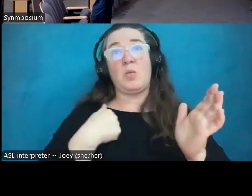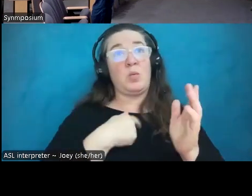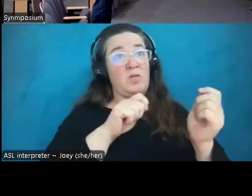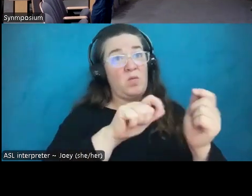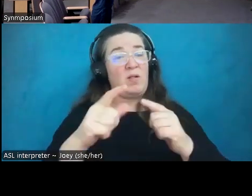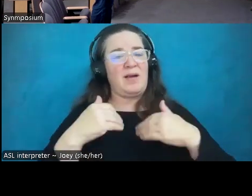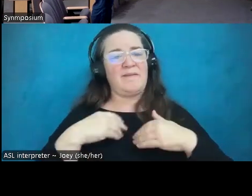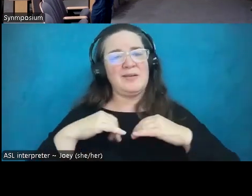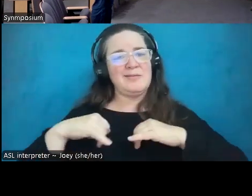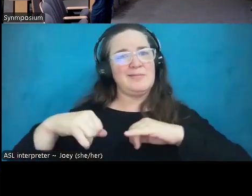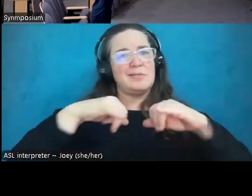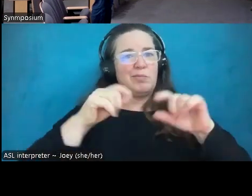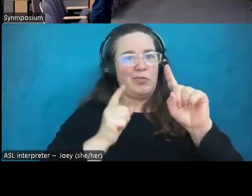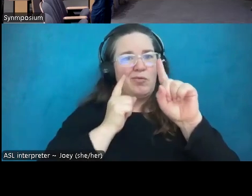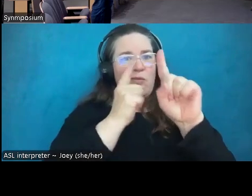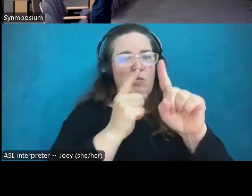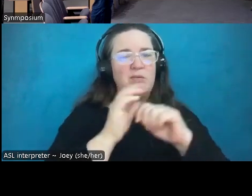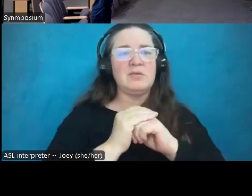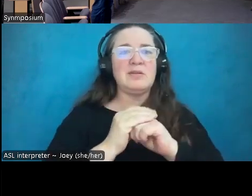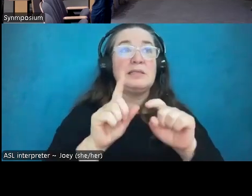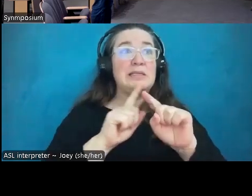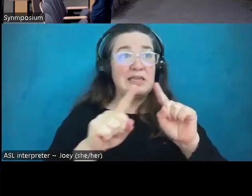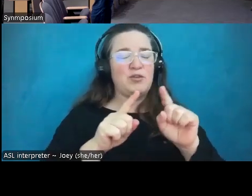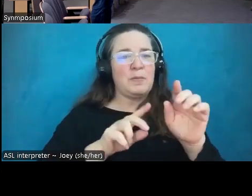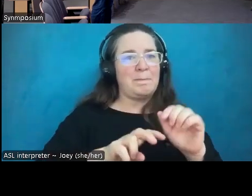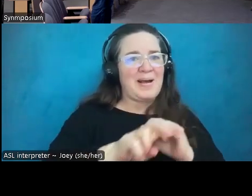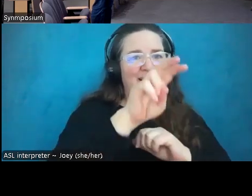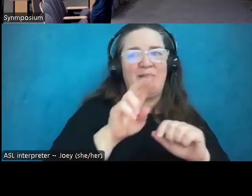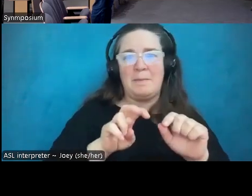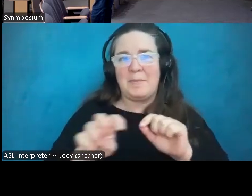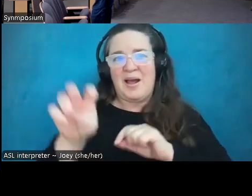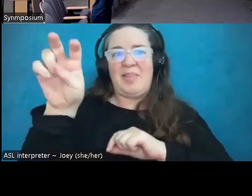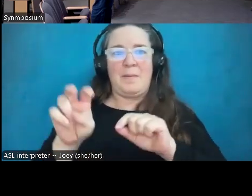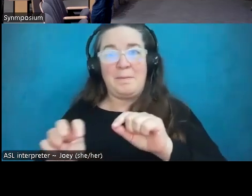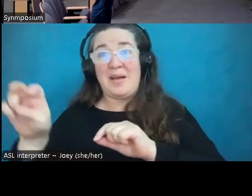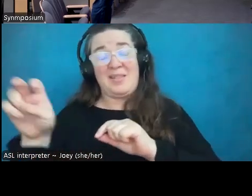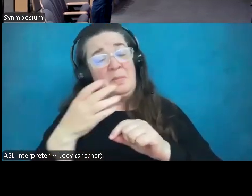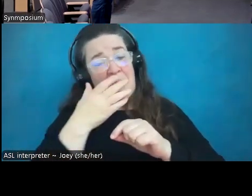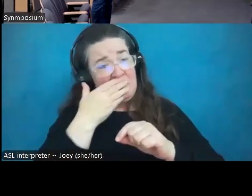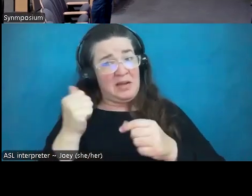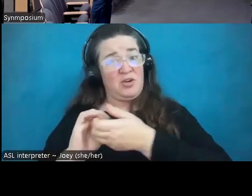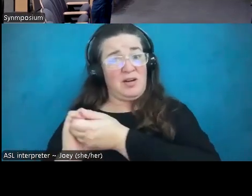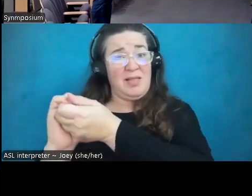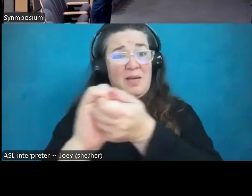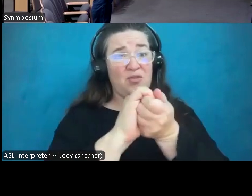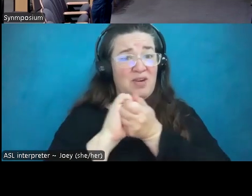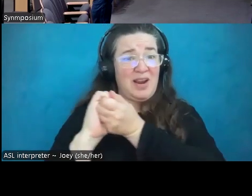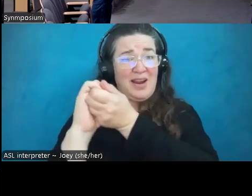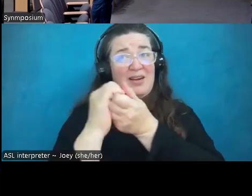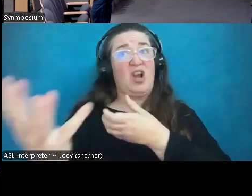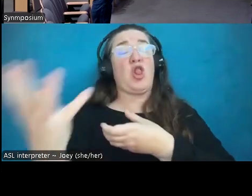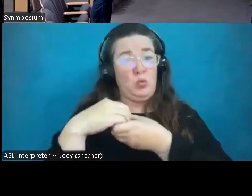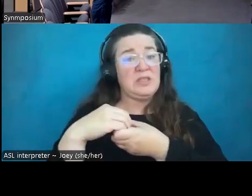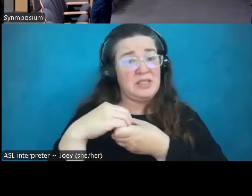right? In different paths. And isn't it like better to collaborate also